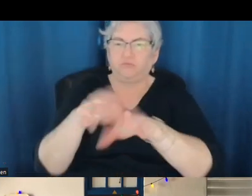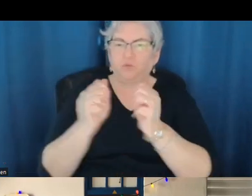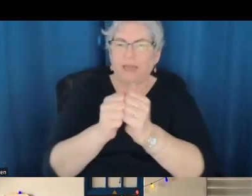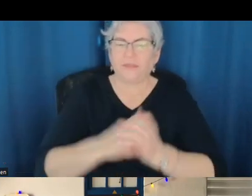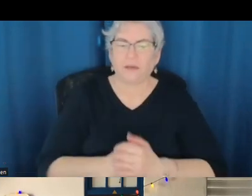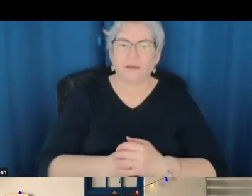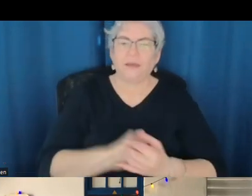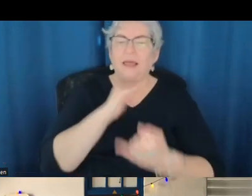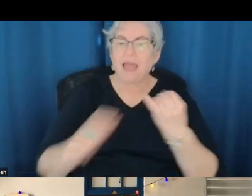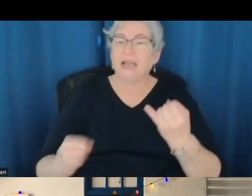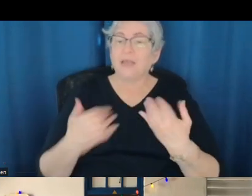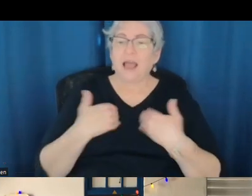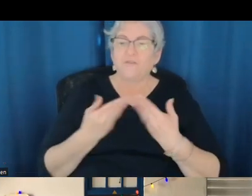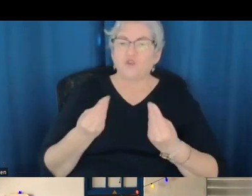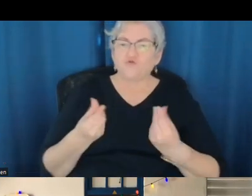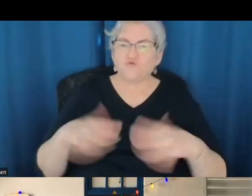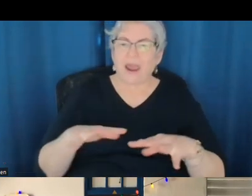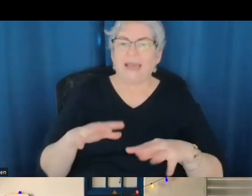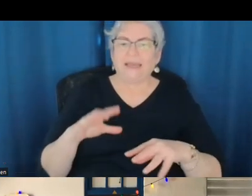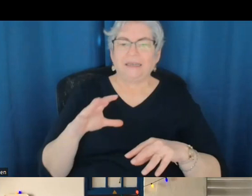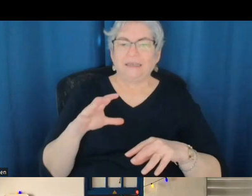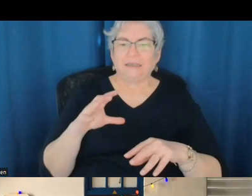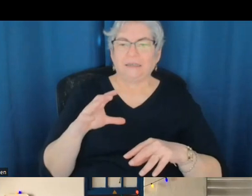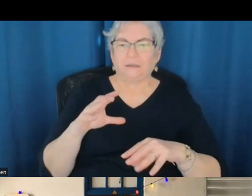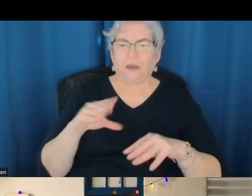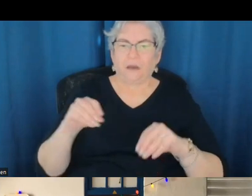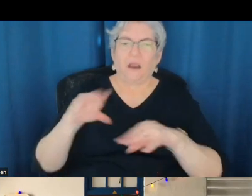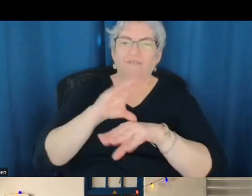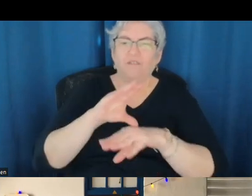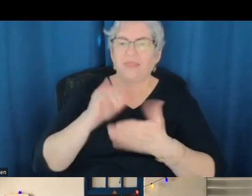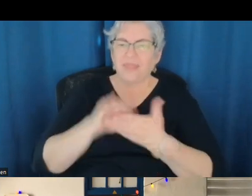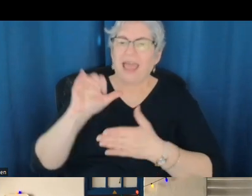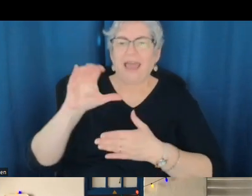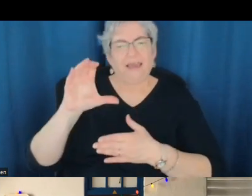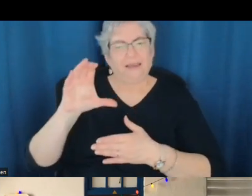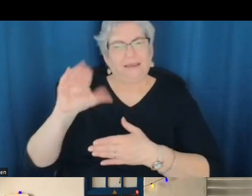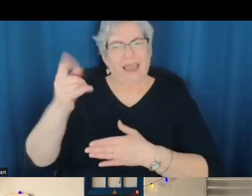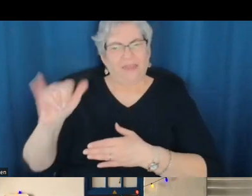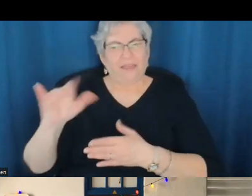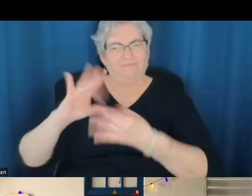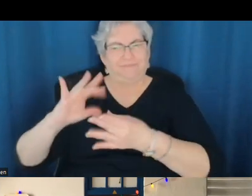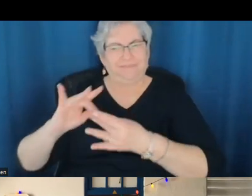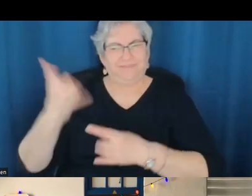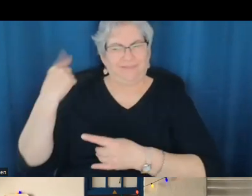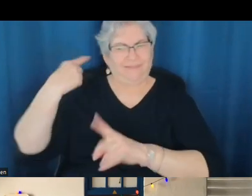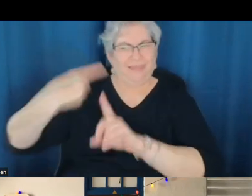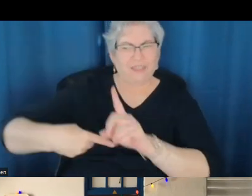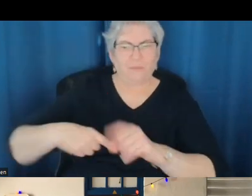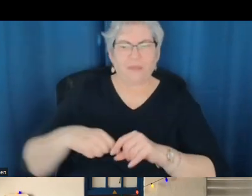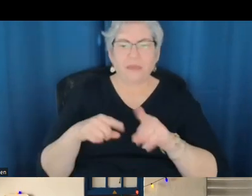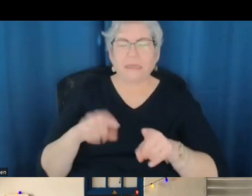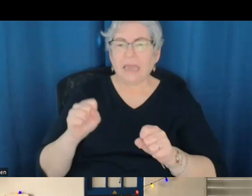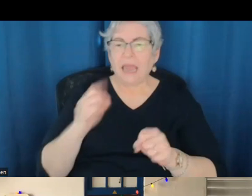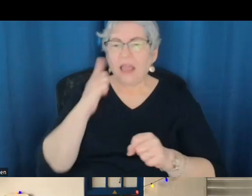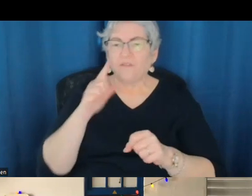Finally, there's the ground cover layer that Kathy provided so many details about and options for last month. This can be made up of